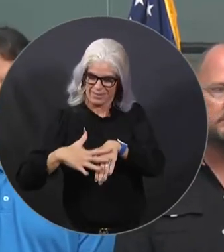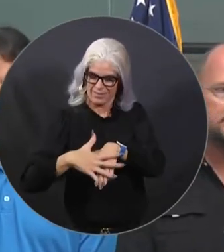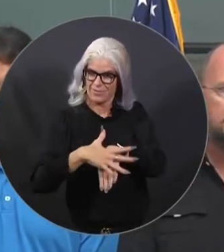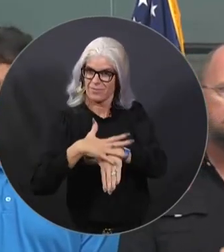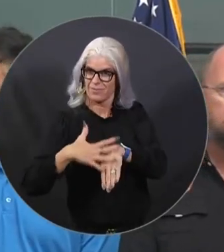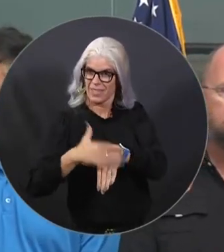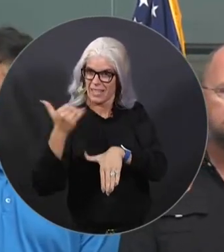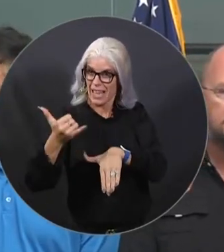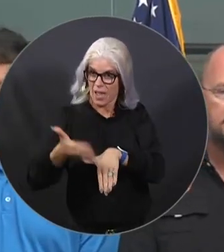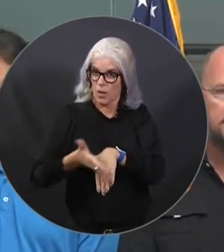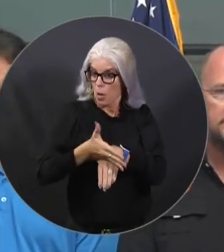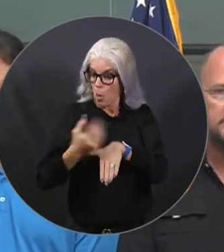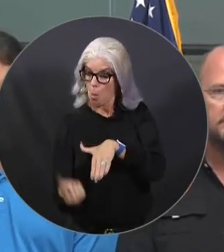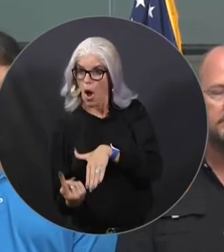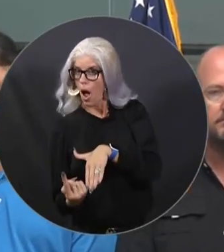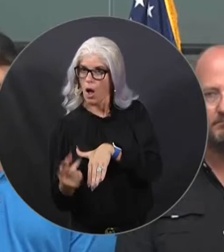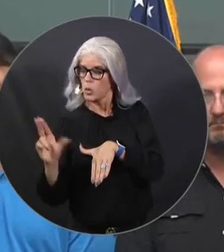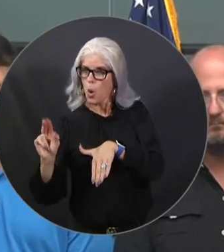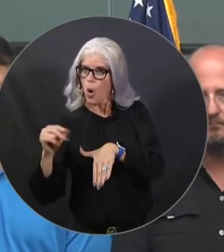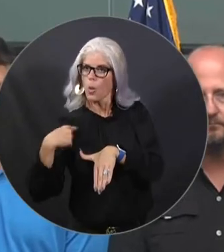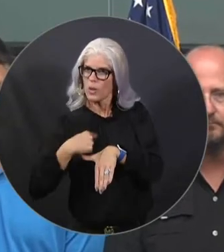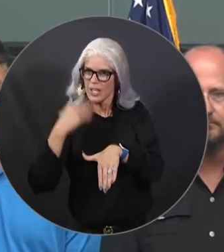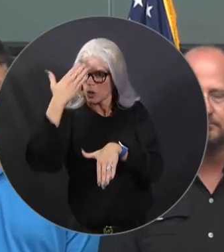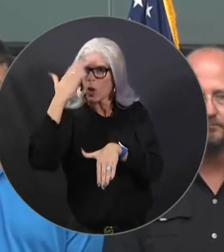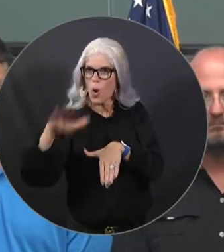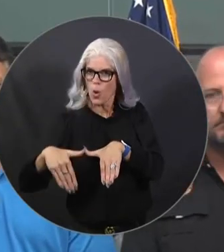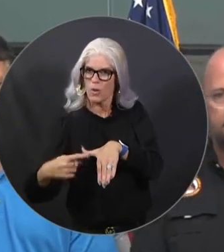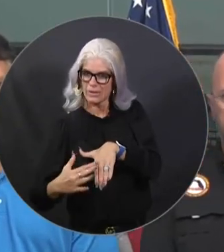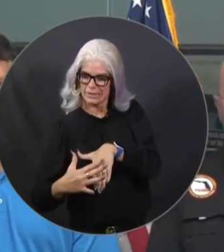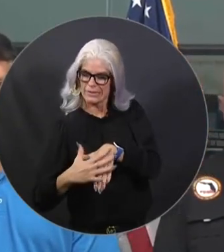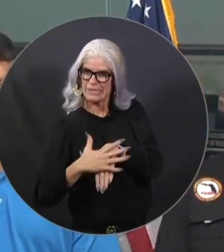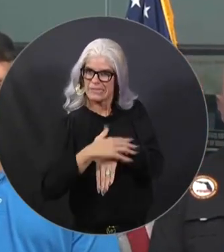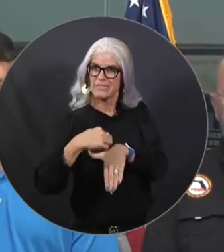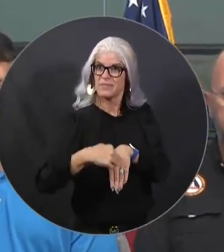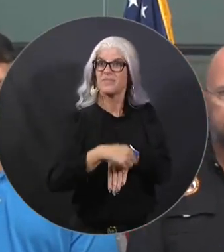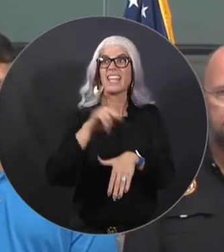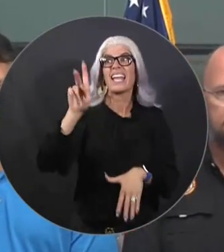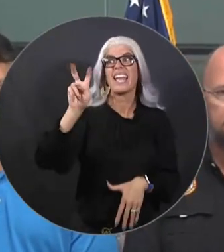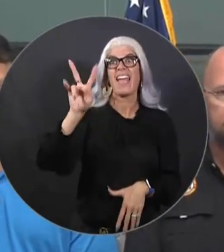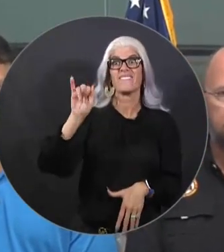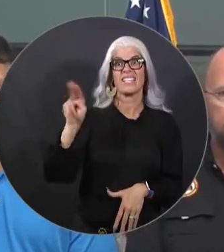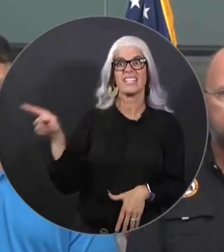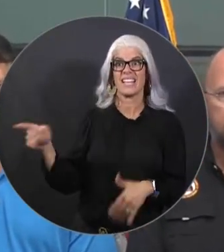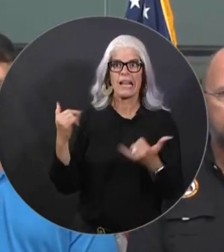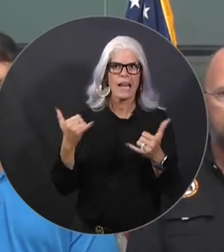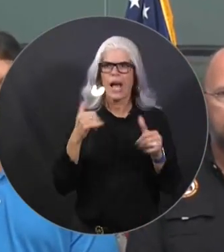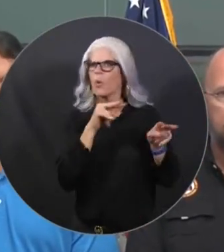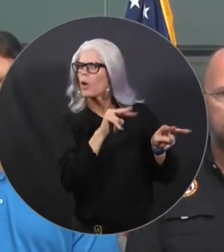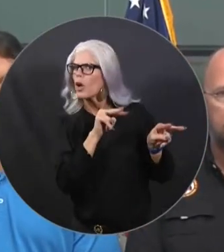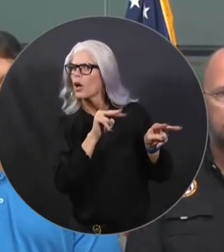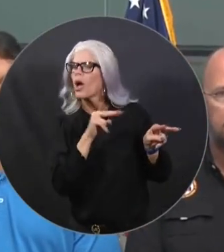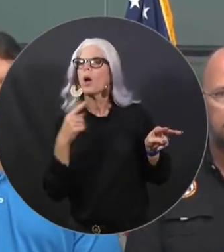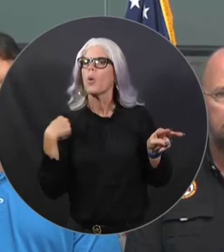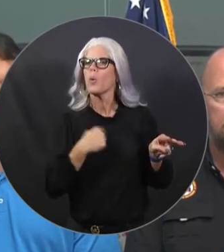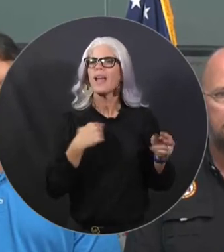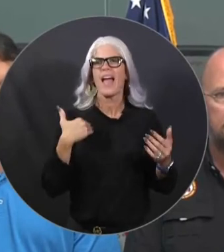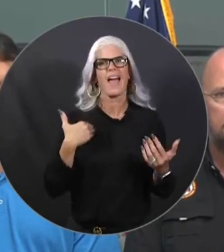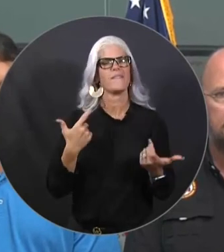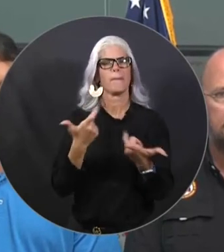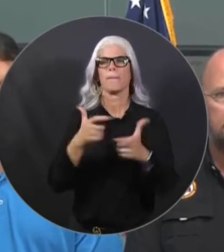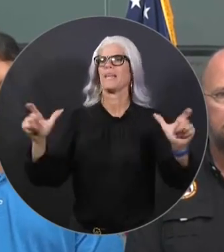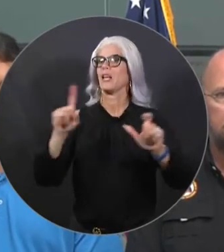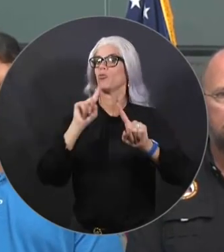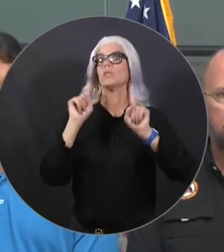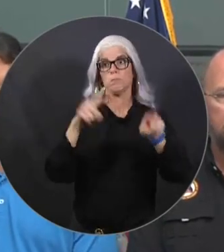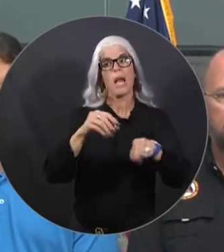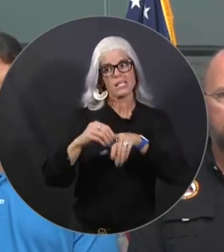Florida, and I know Kevin is working on, you know, we're going to obviously have a big response in Southwest Florida, but when you